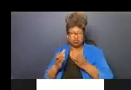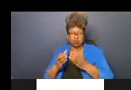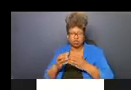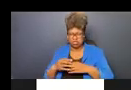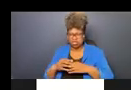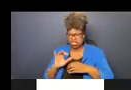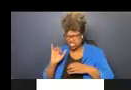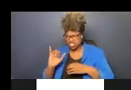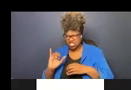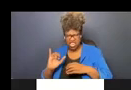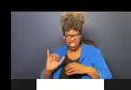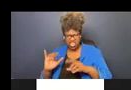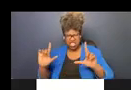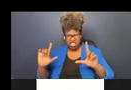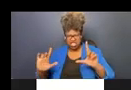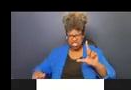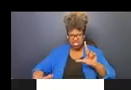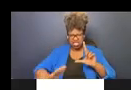Sorry.